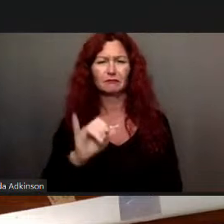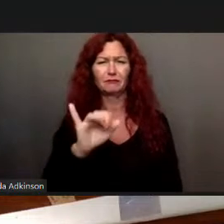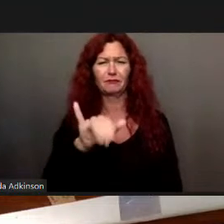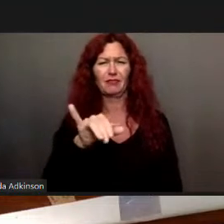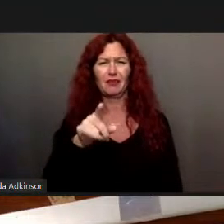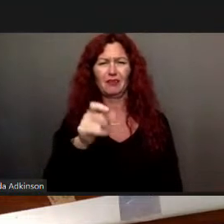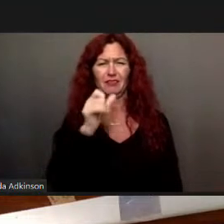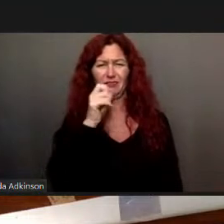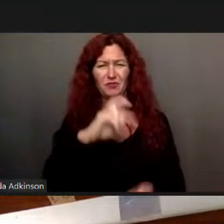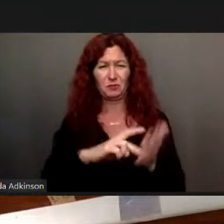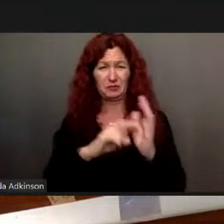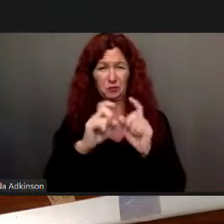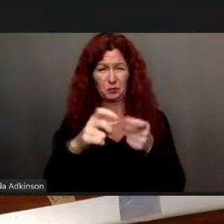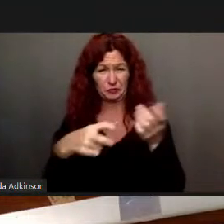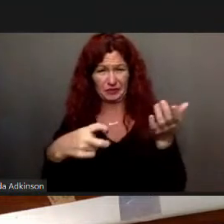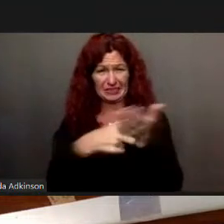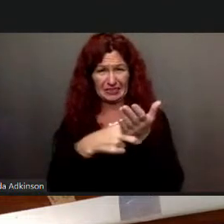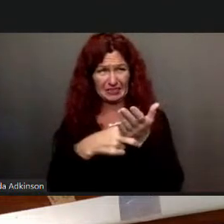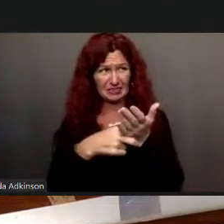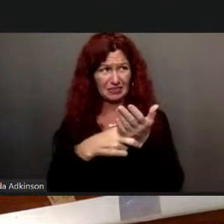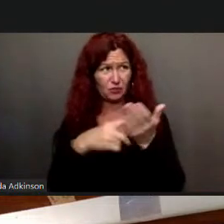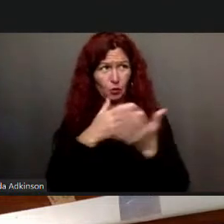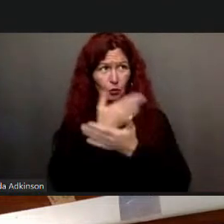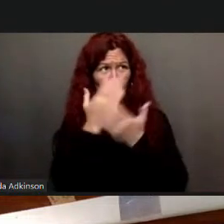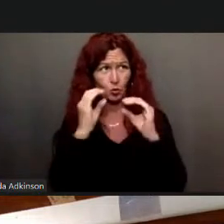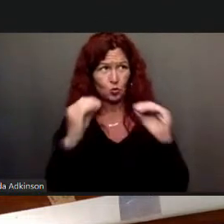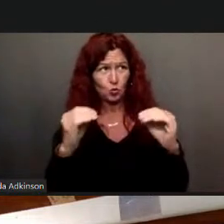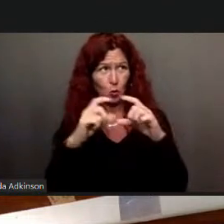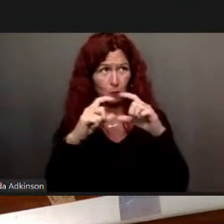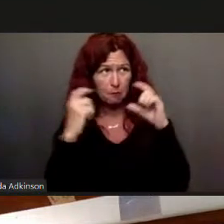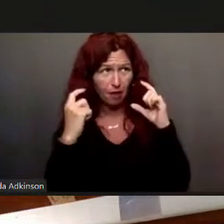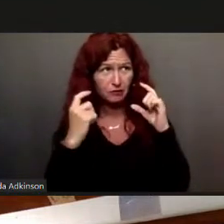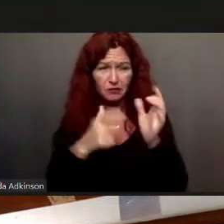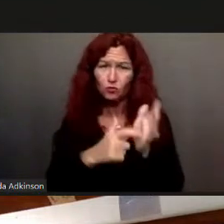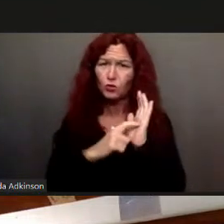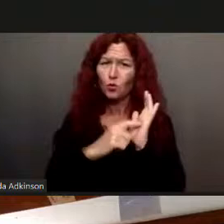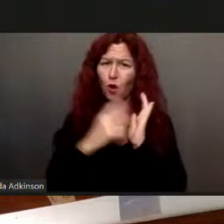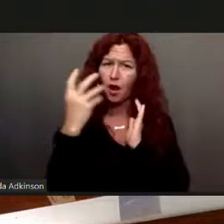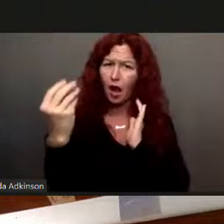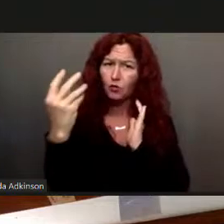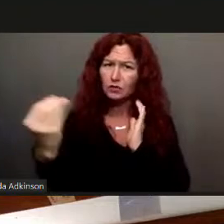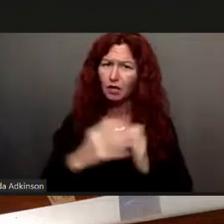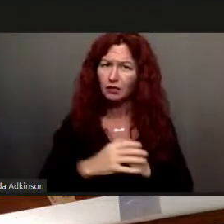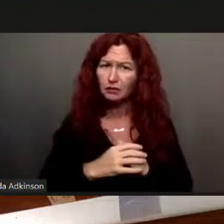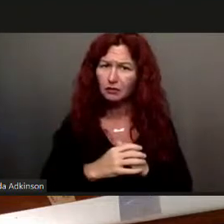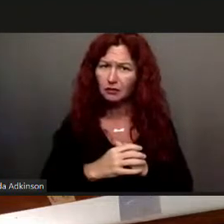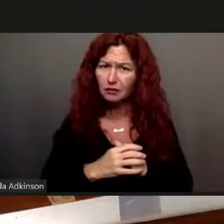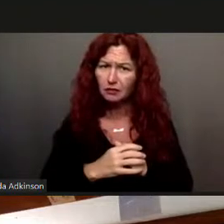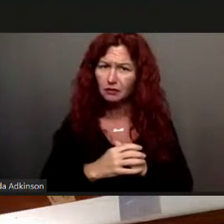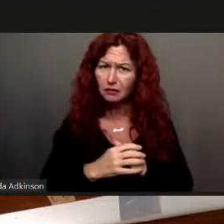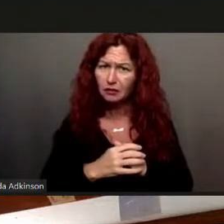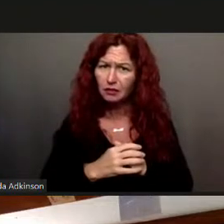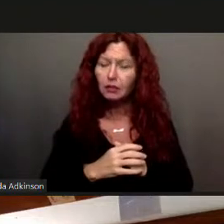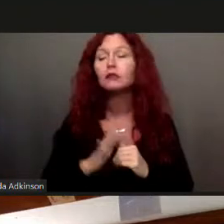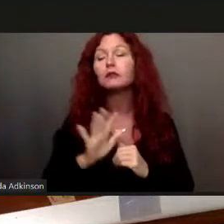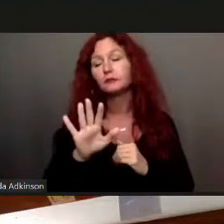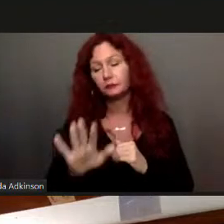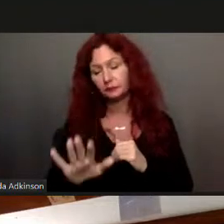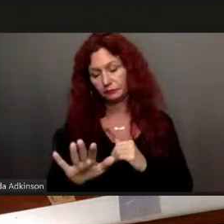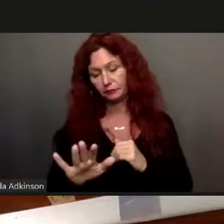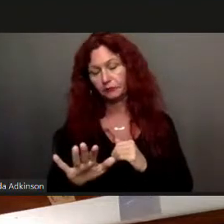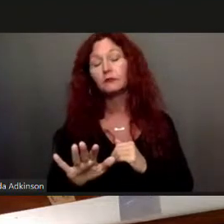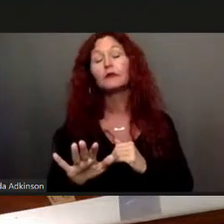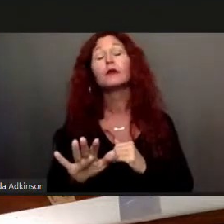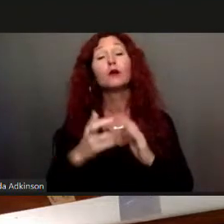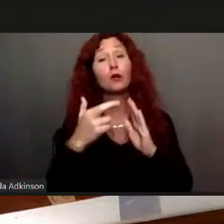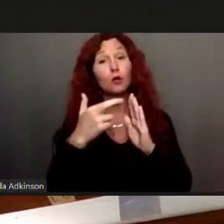wearing a mask? Does that mean there's an order to wear masks in public outside? Yes, there is. No, there is. Well, the order is, and